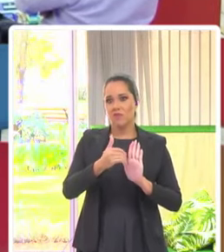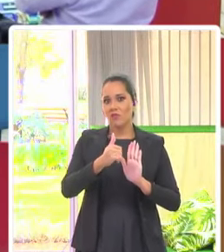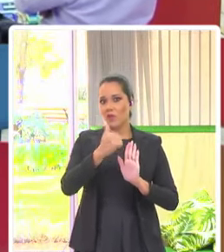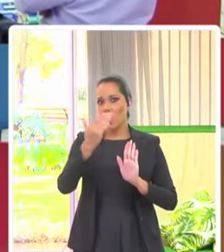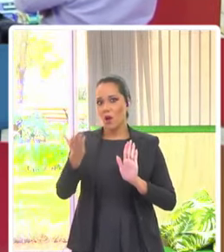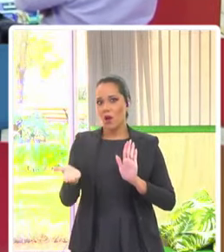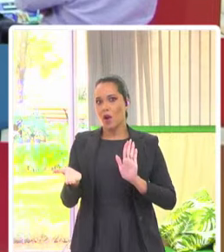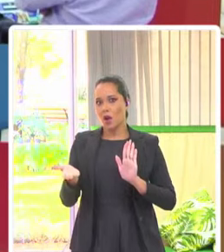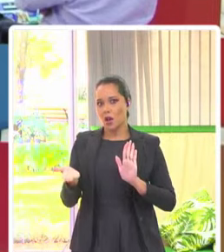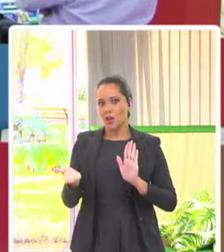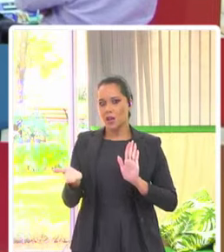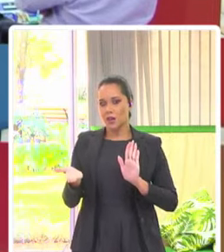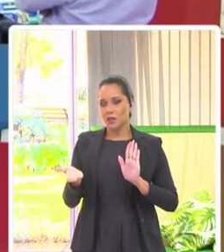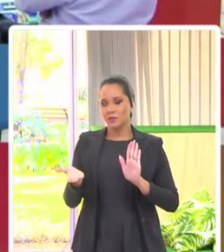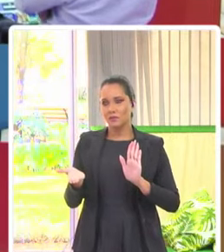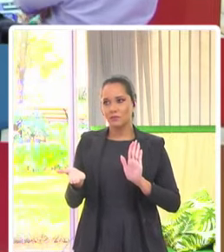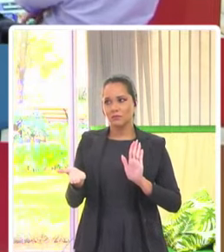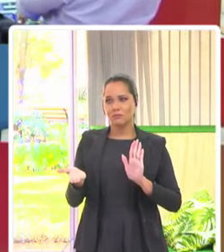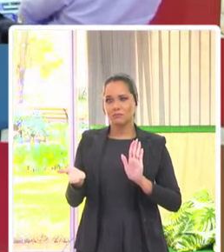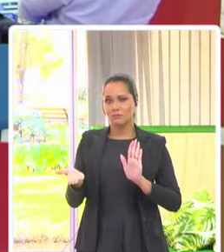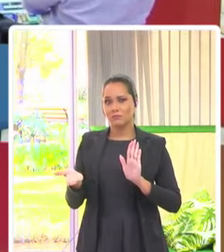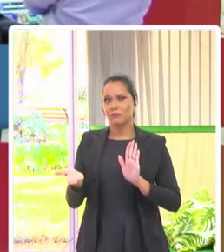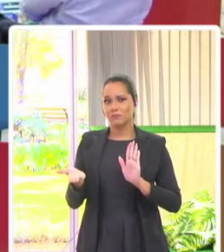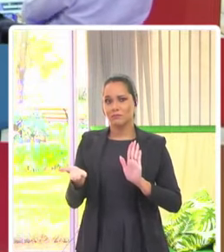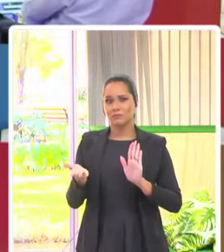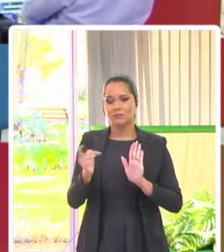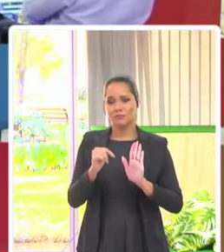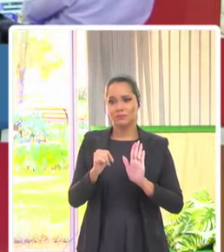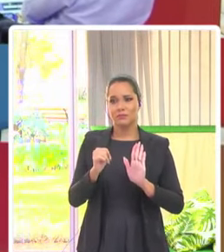national infrastructure approach?